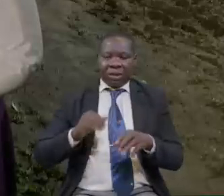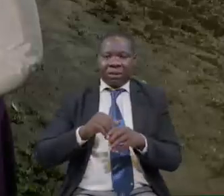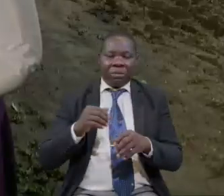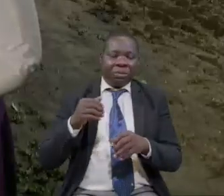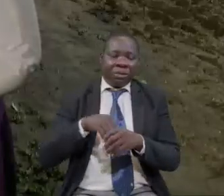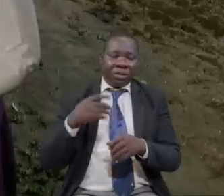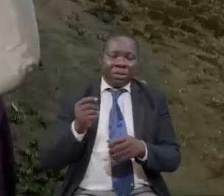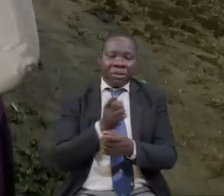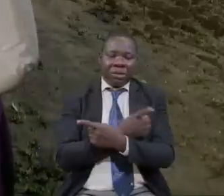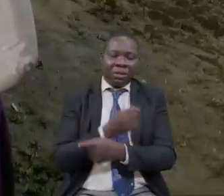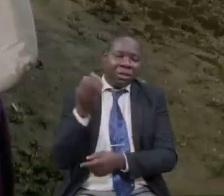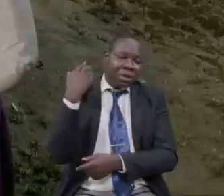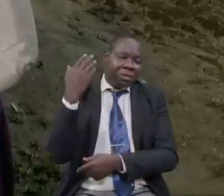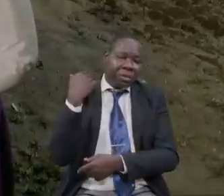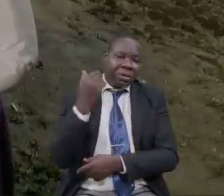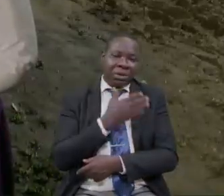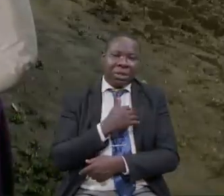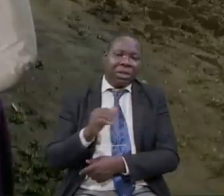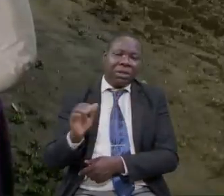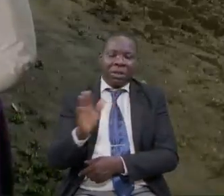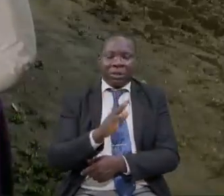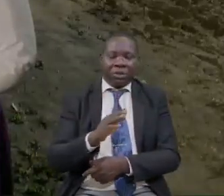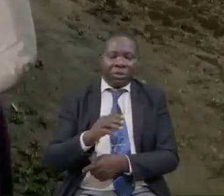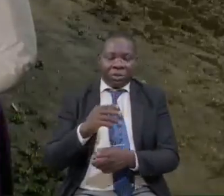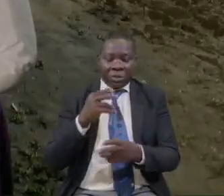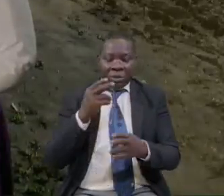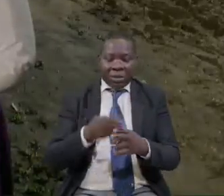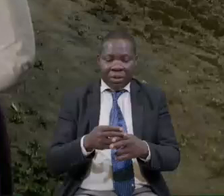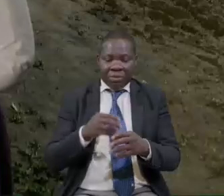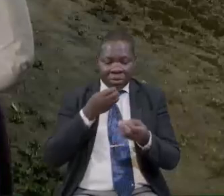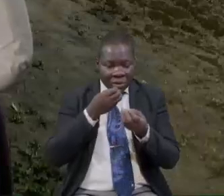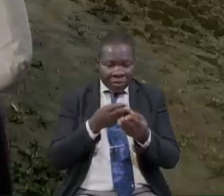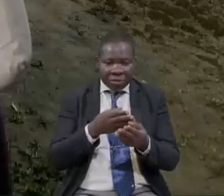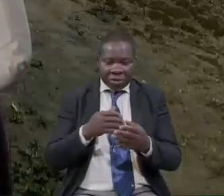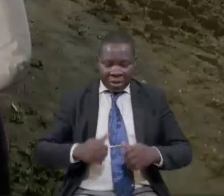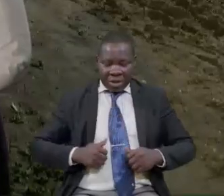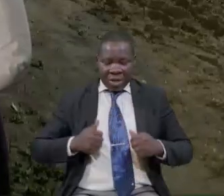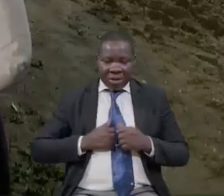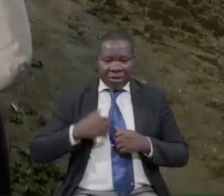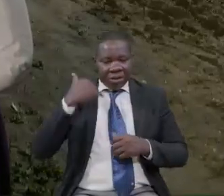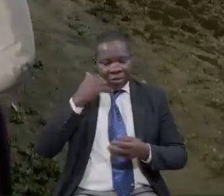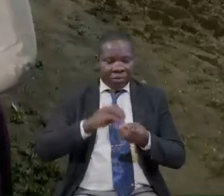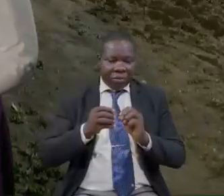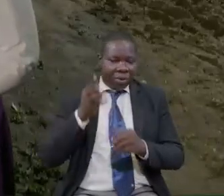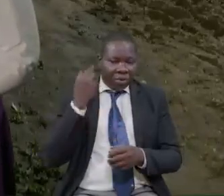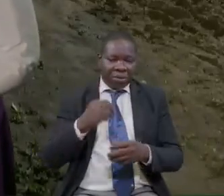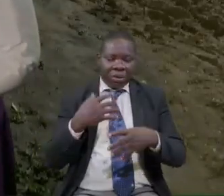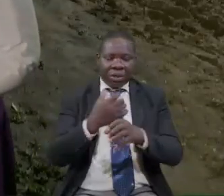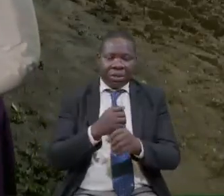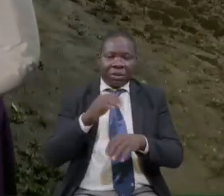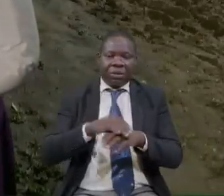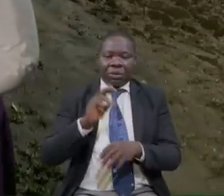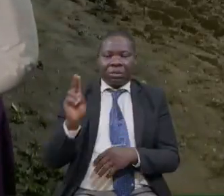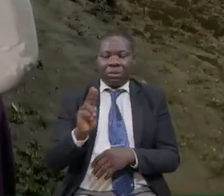and your details were taken on Thursday or Friday or yesterday, you may